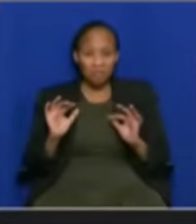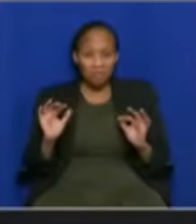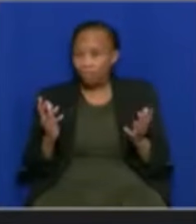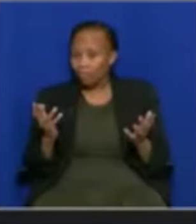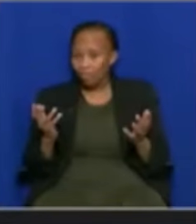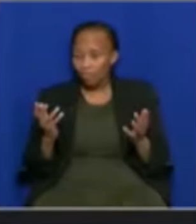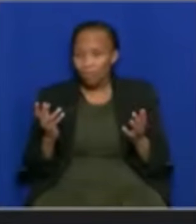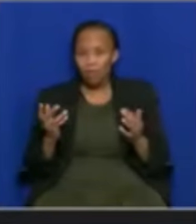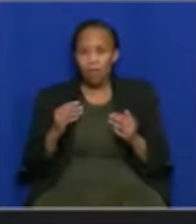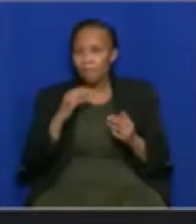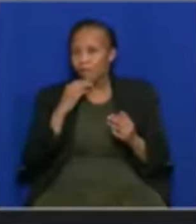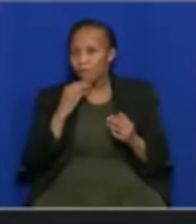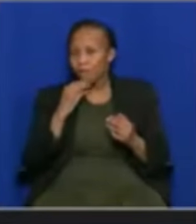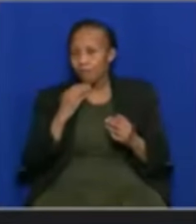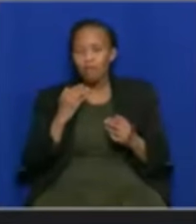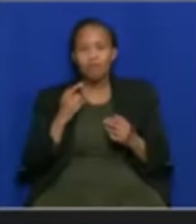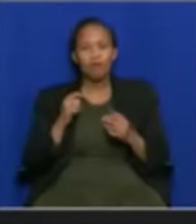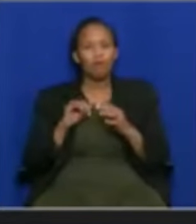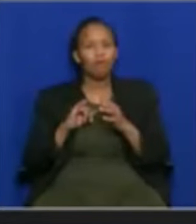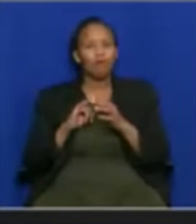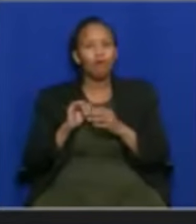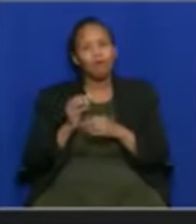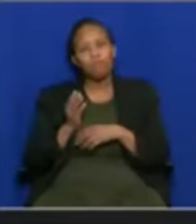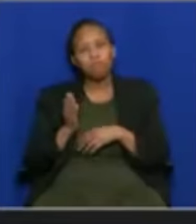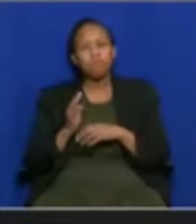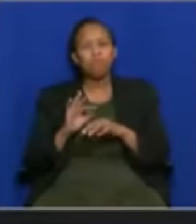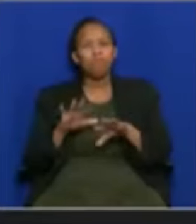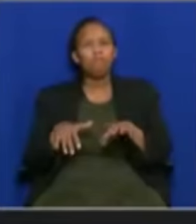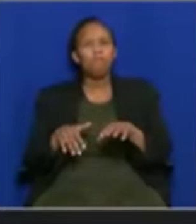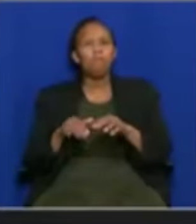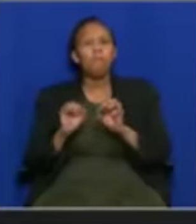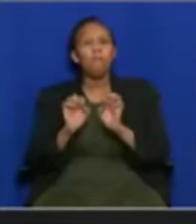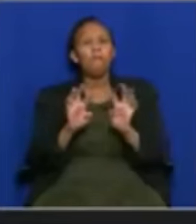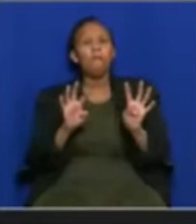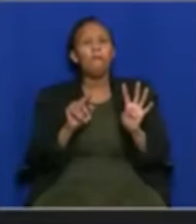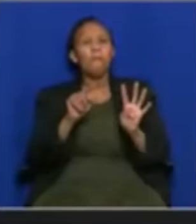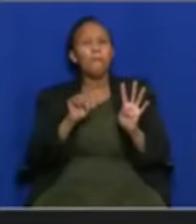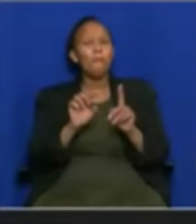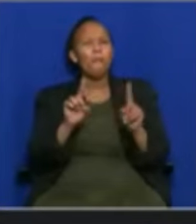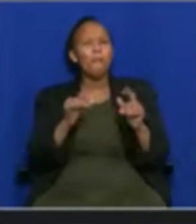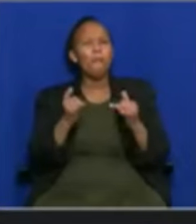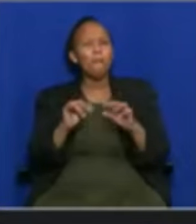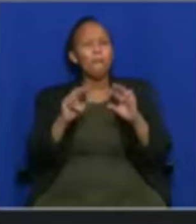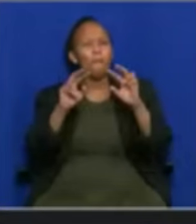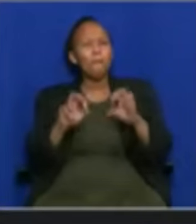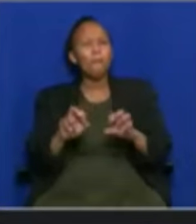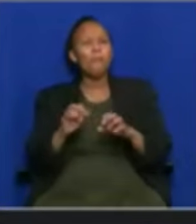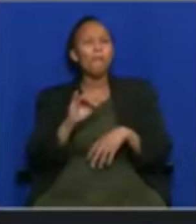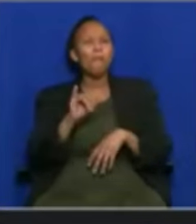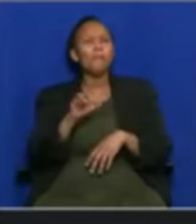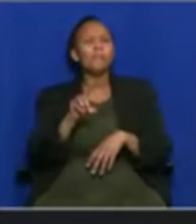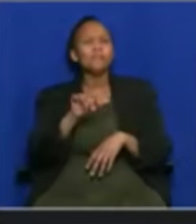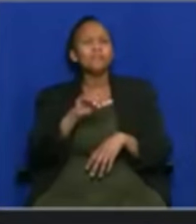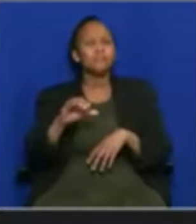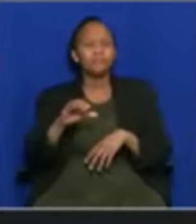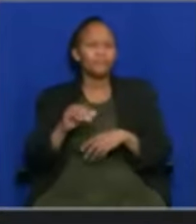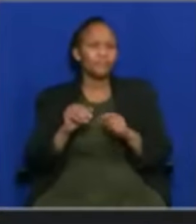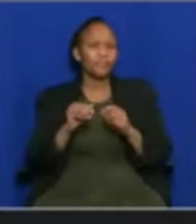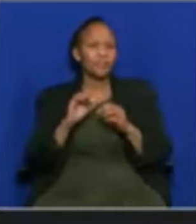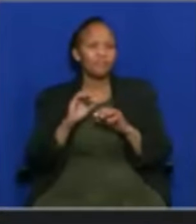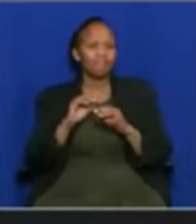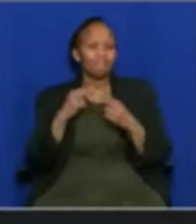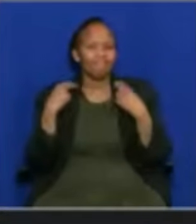panel, but they themselves are subject to investigation by IDEC, and their vetting and security clearances are brought into